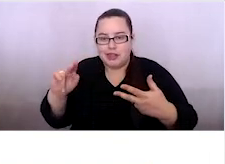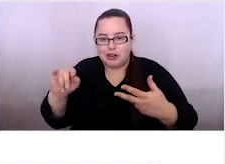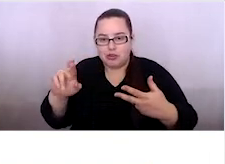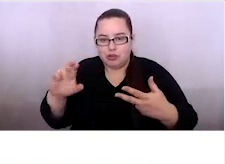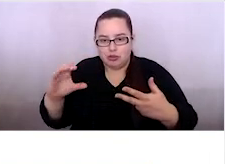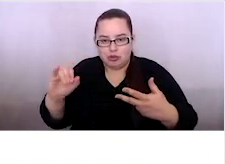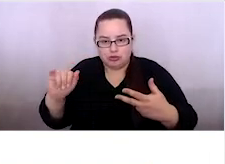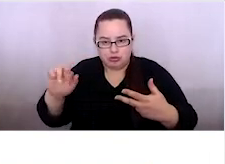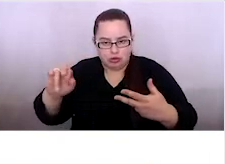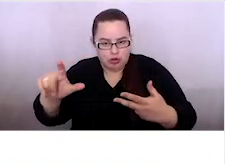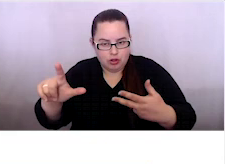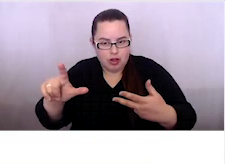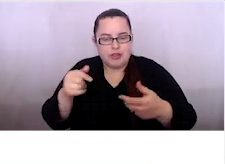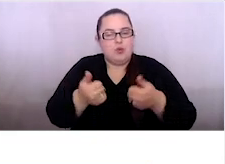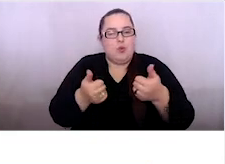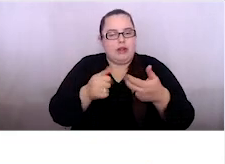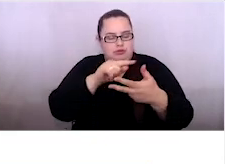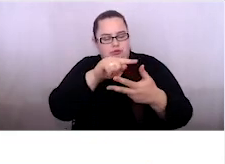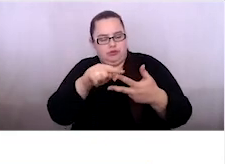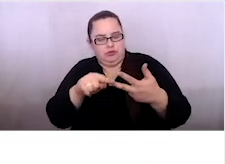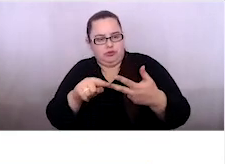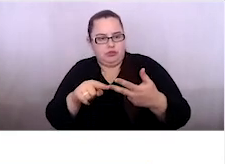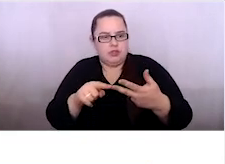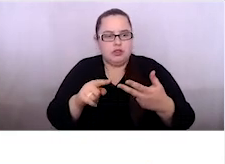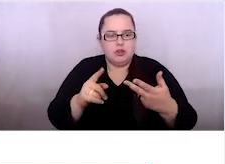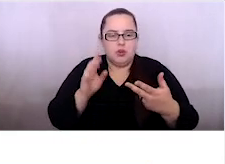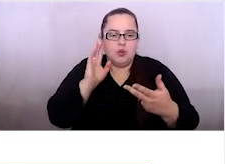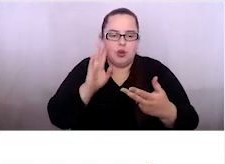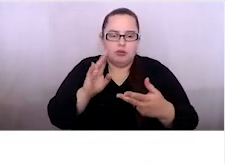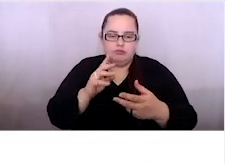practice cultural humility and cultural competence.